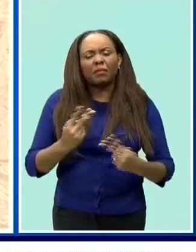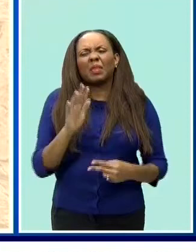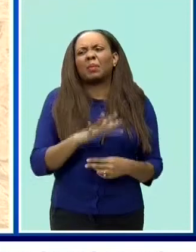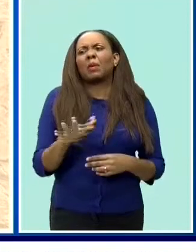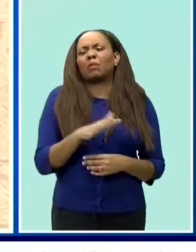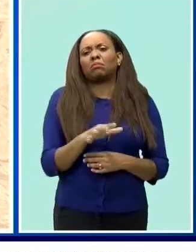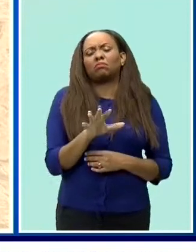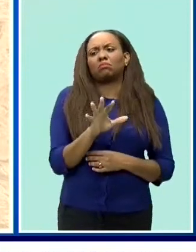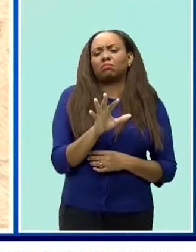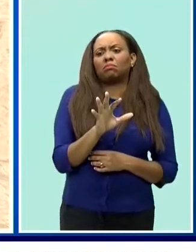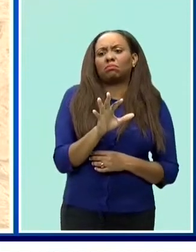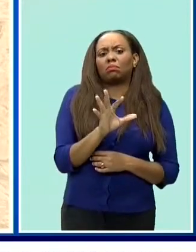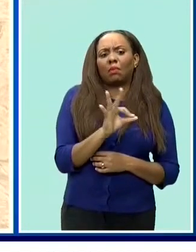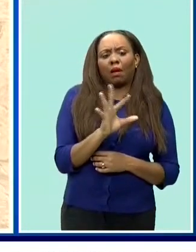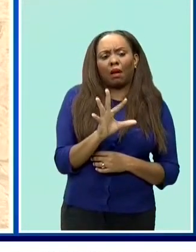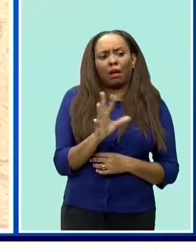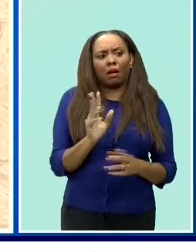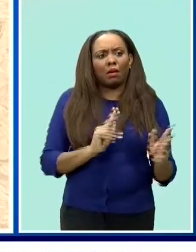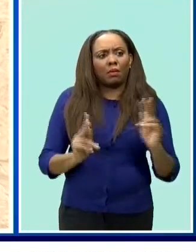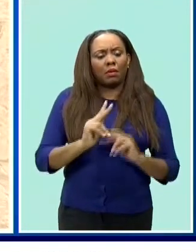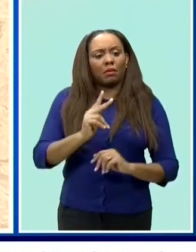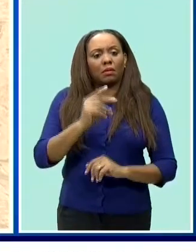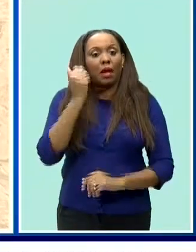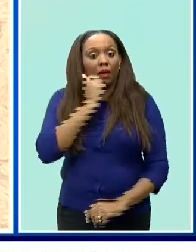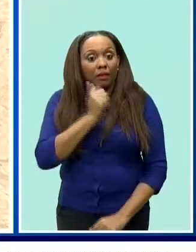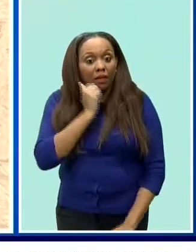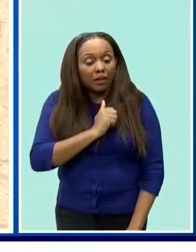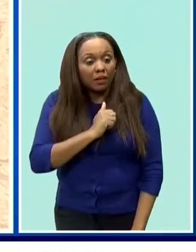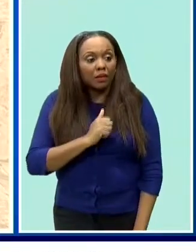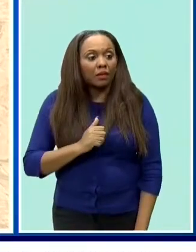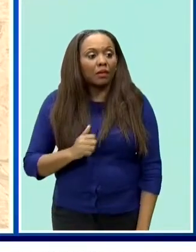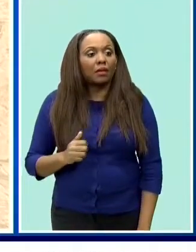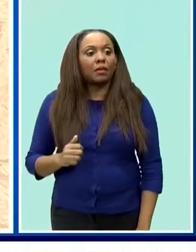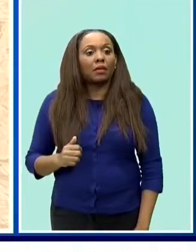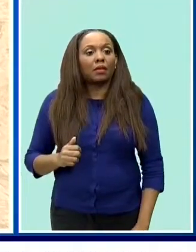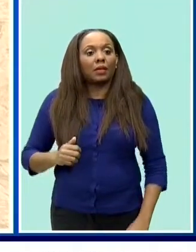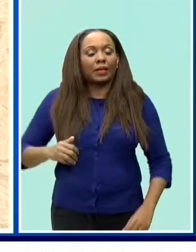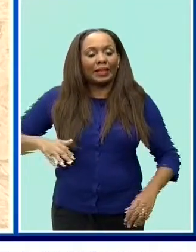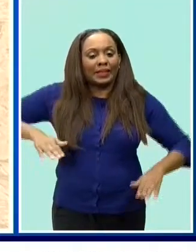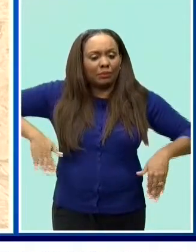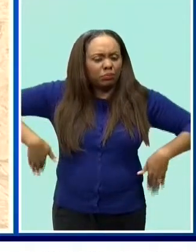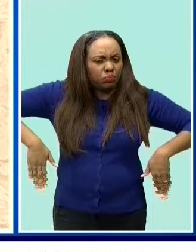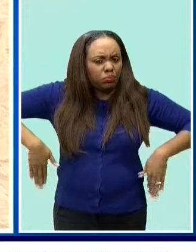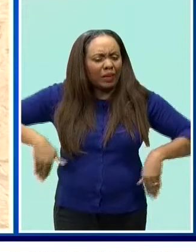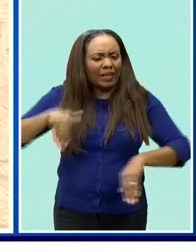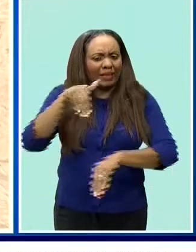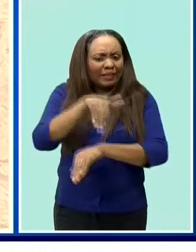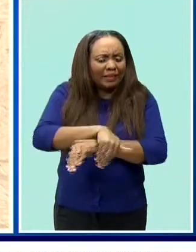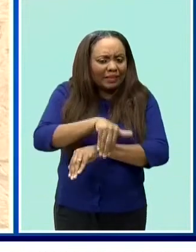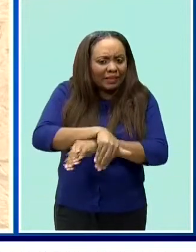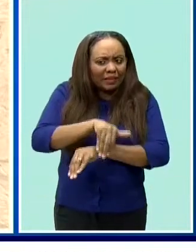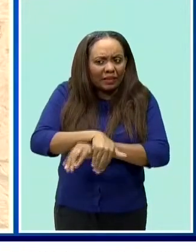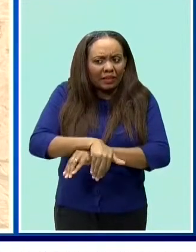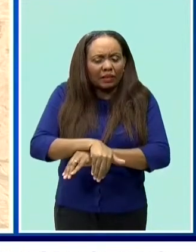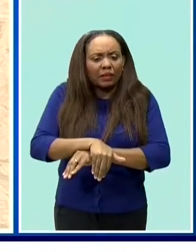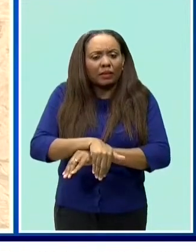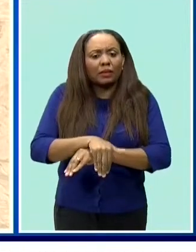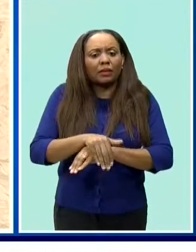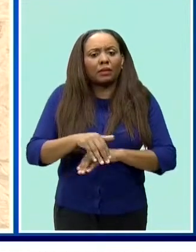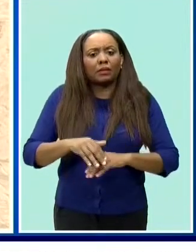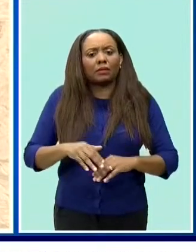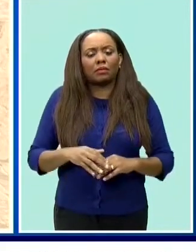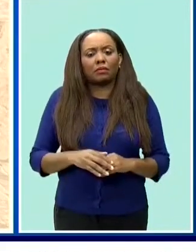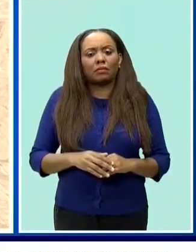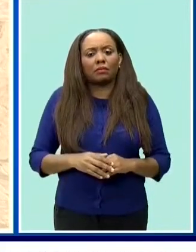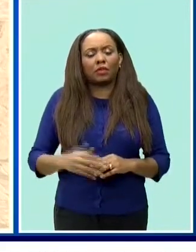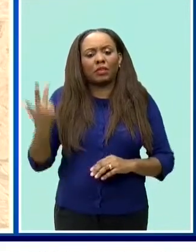about 95 patients per day. And during the graveyard shift or the night shift, at the moment, for